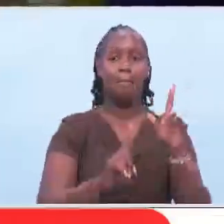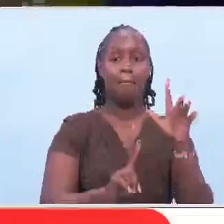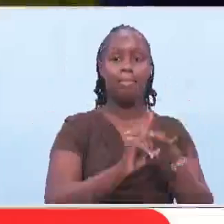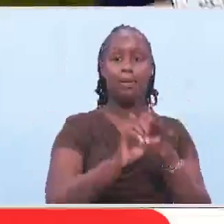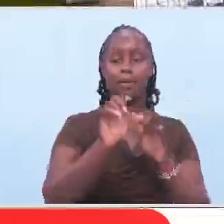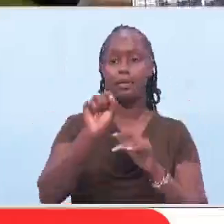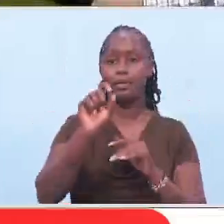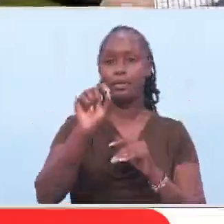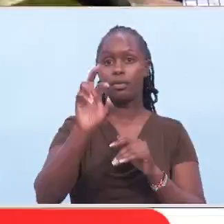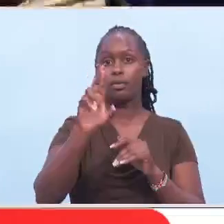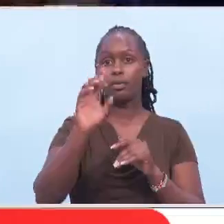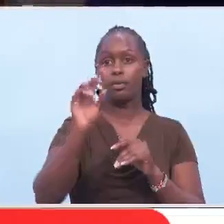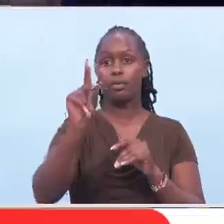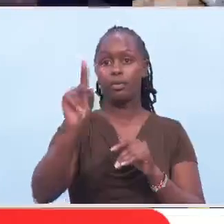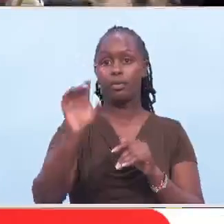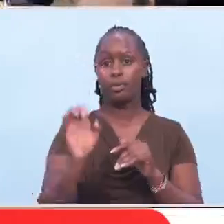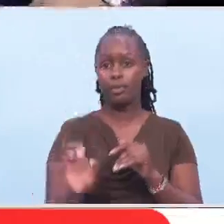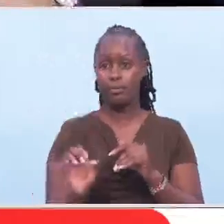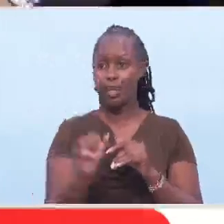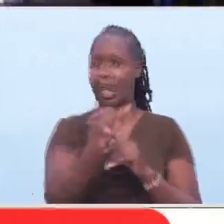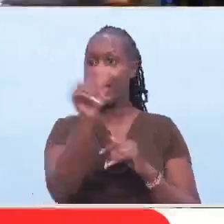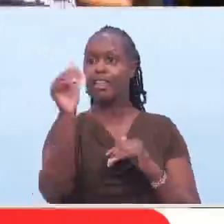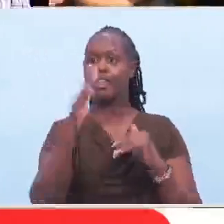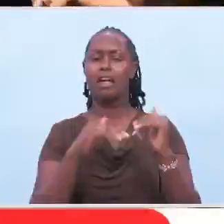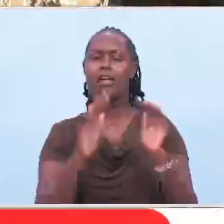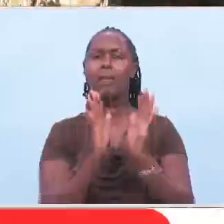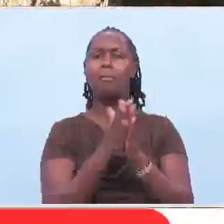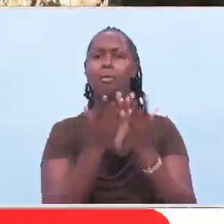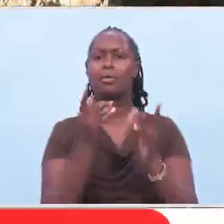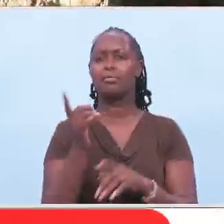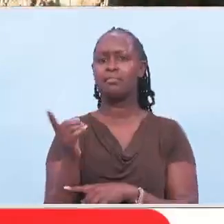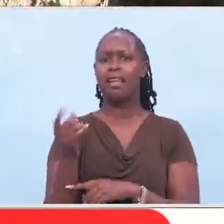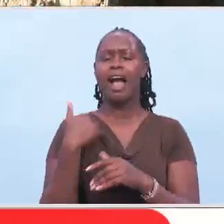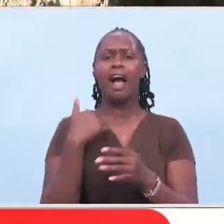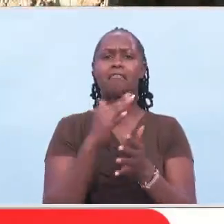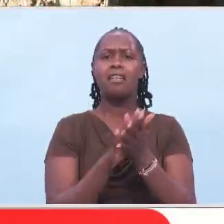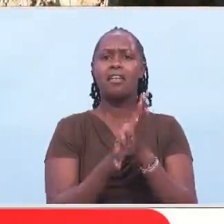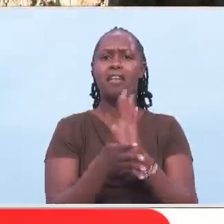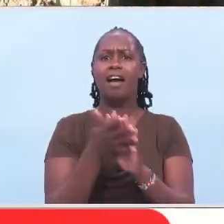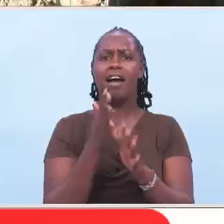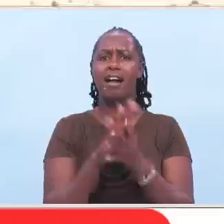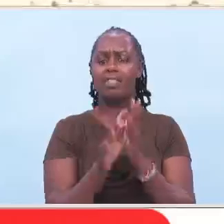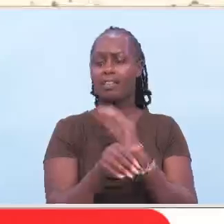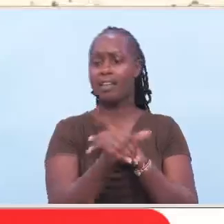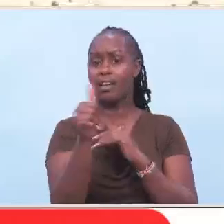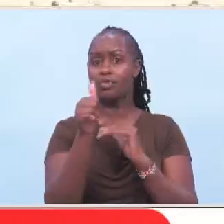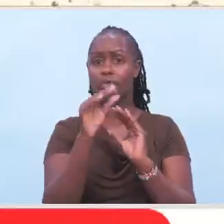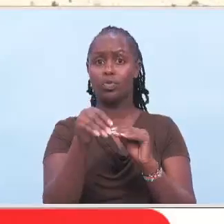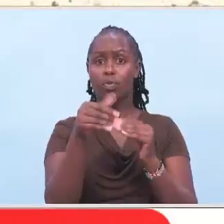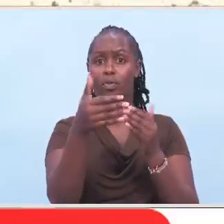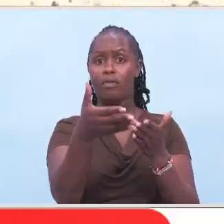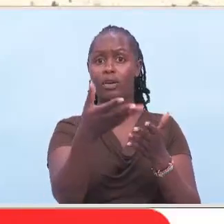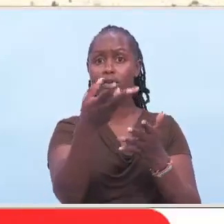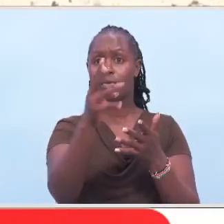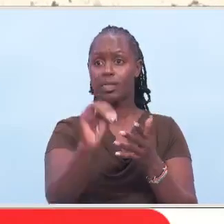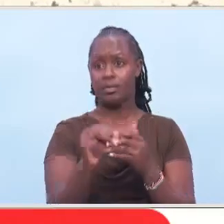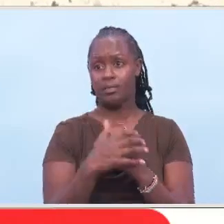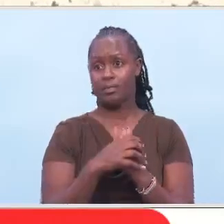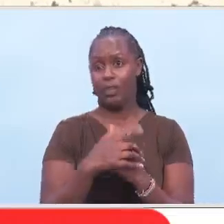Apart from this notebook, they say they have nothing else to carry along whenever they visit the patients. Sisi hatuna